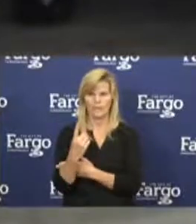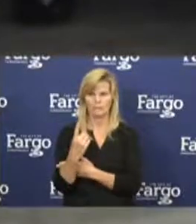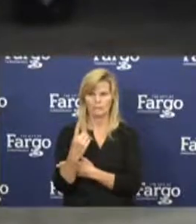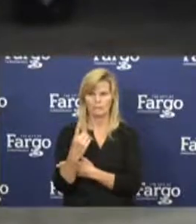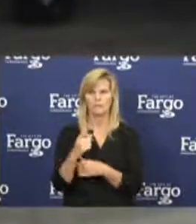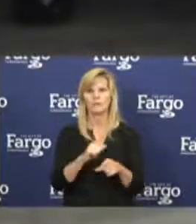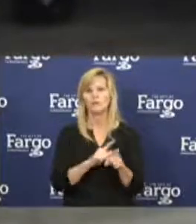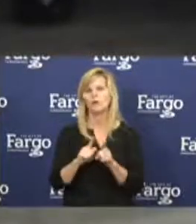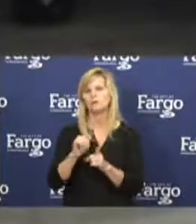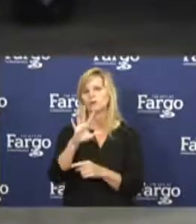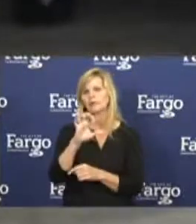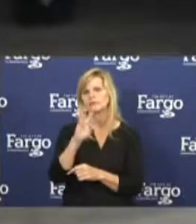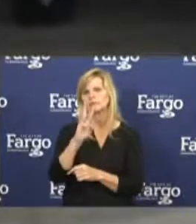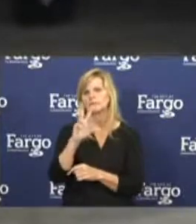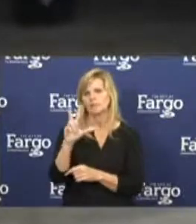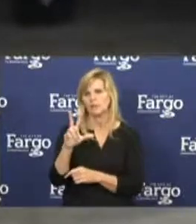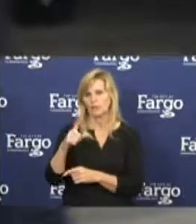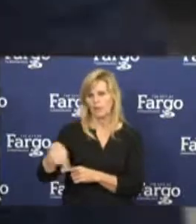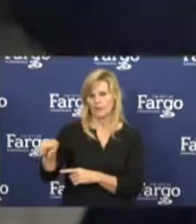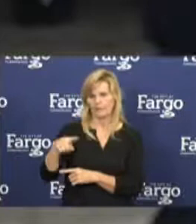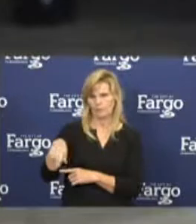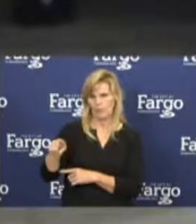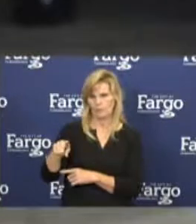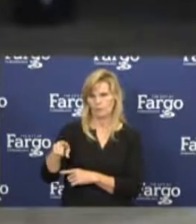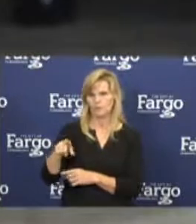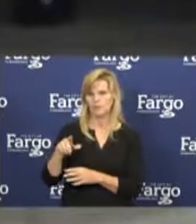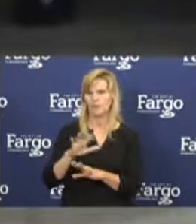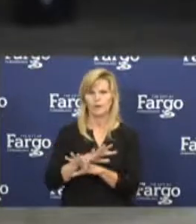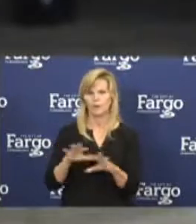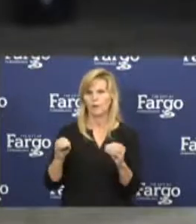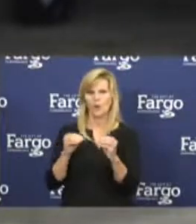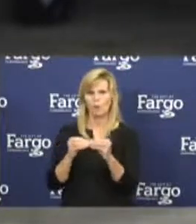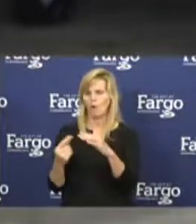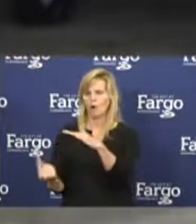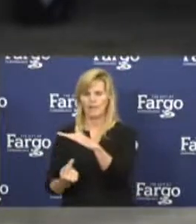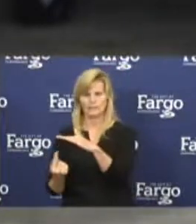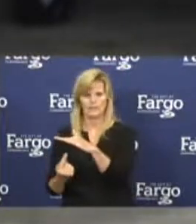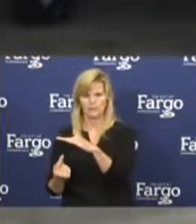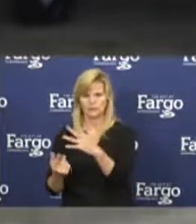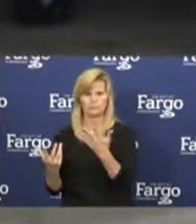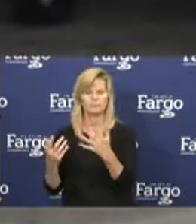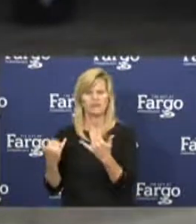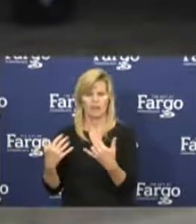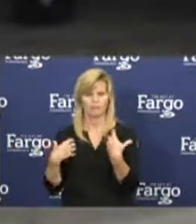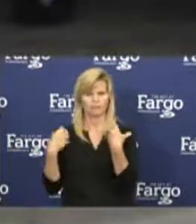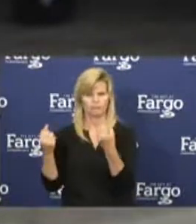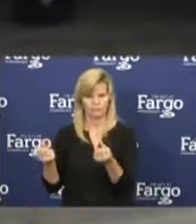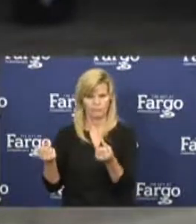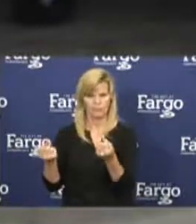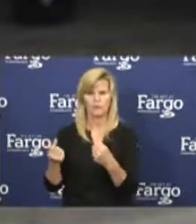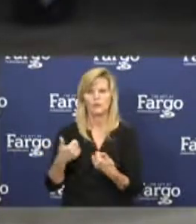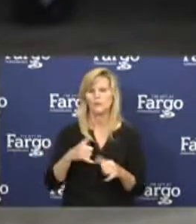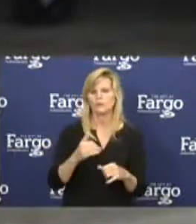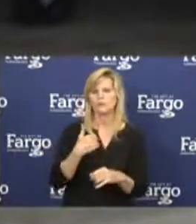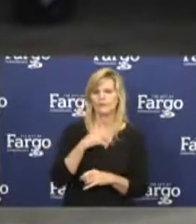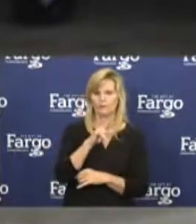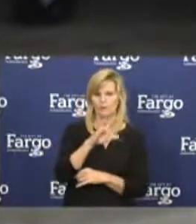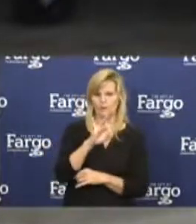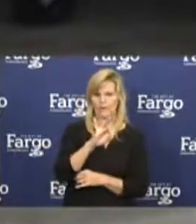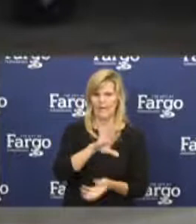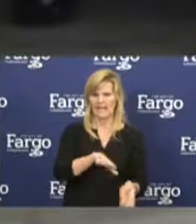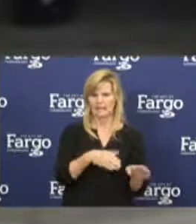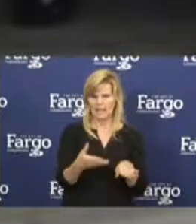there's 563 of those that are no longer in isolation or recovered. We still have 38 deaths. That's